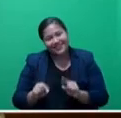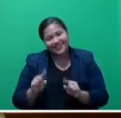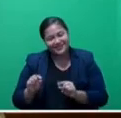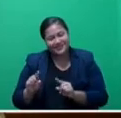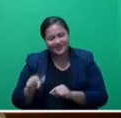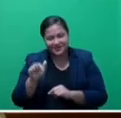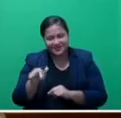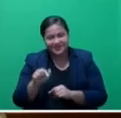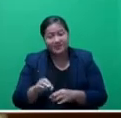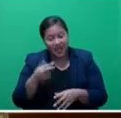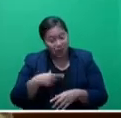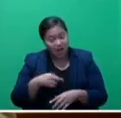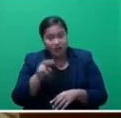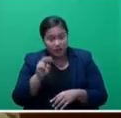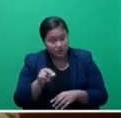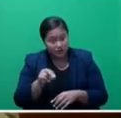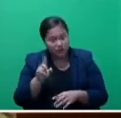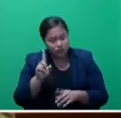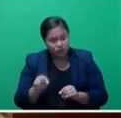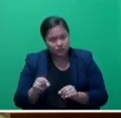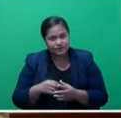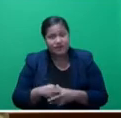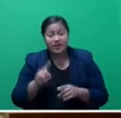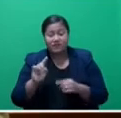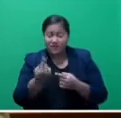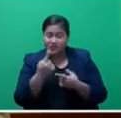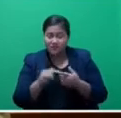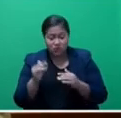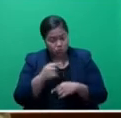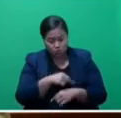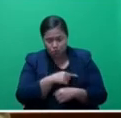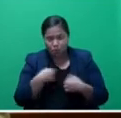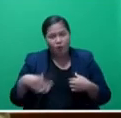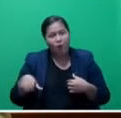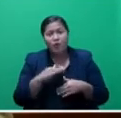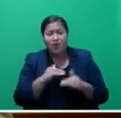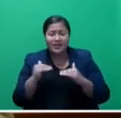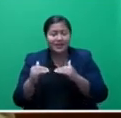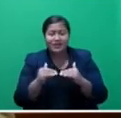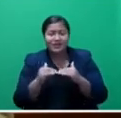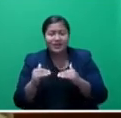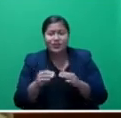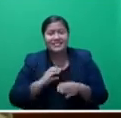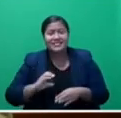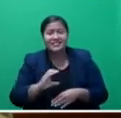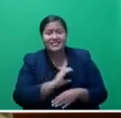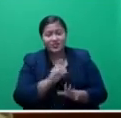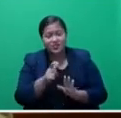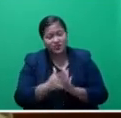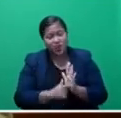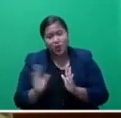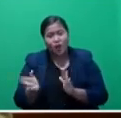be done. Firstly, as equal citizens before the law and taxpayers as required by the law, all